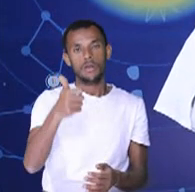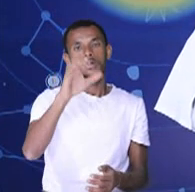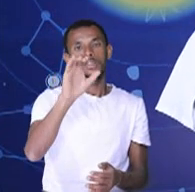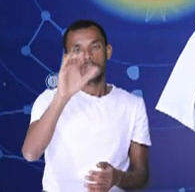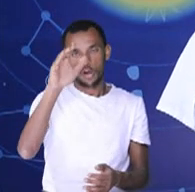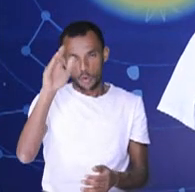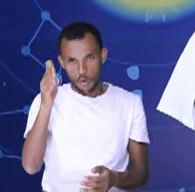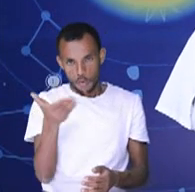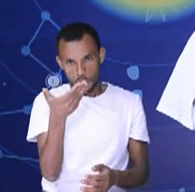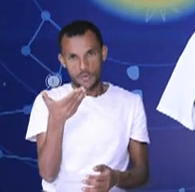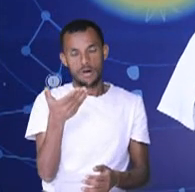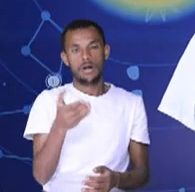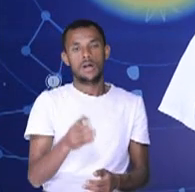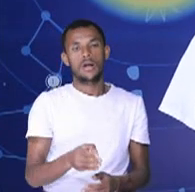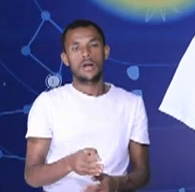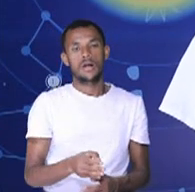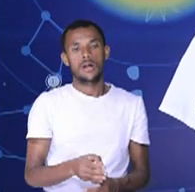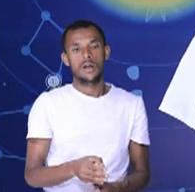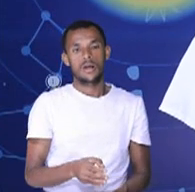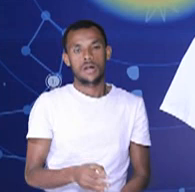AC over